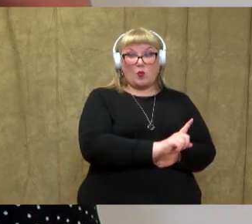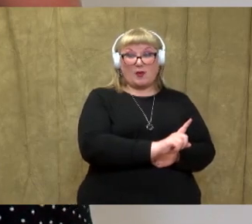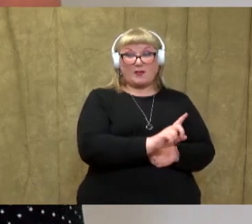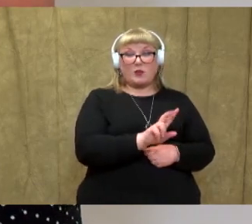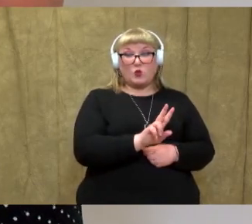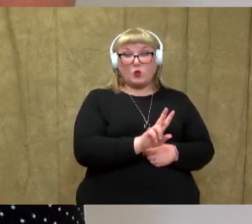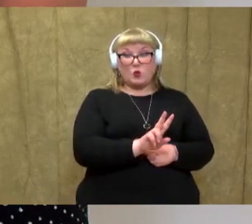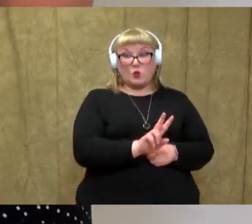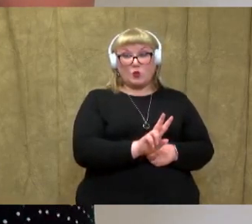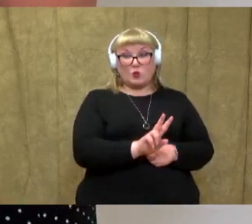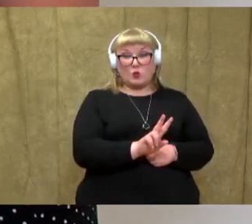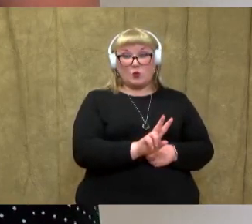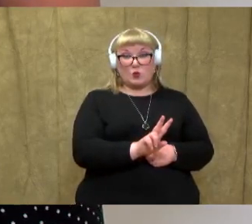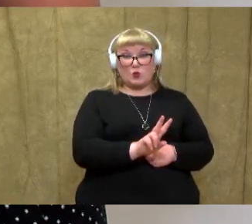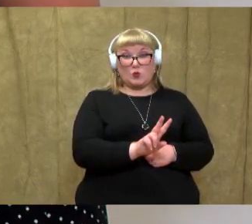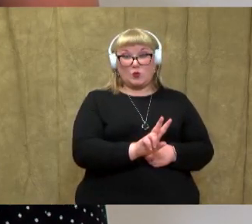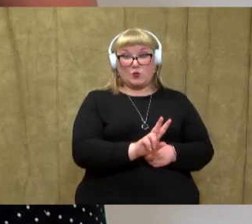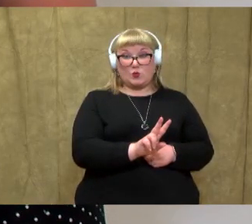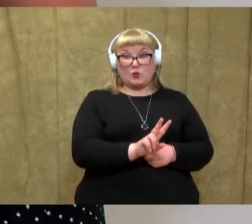1,